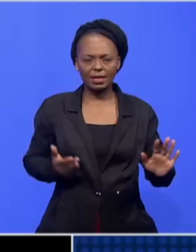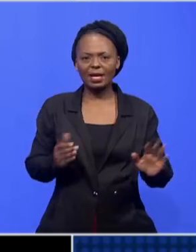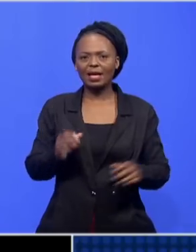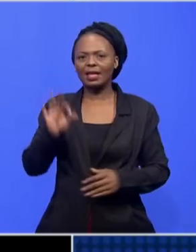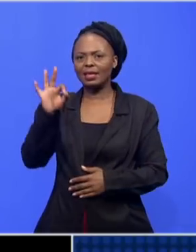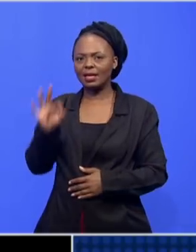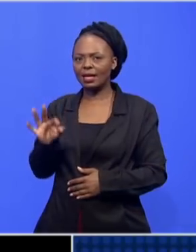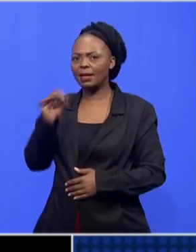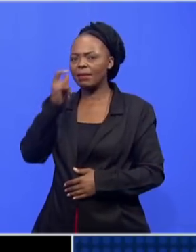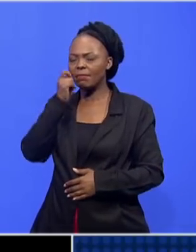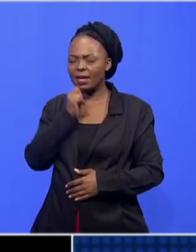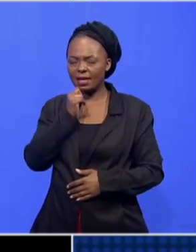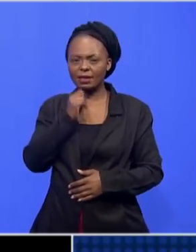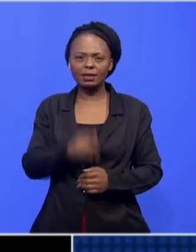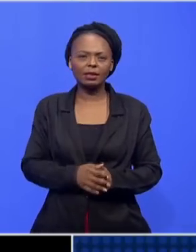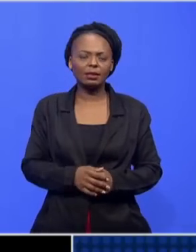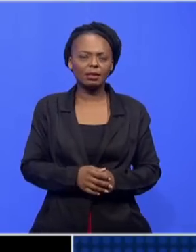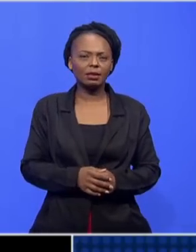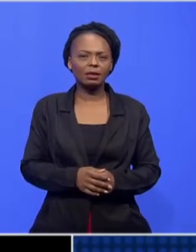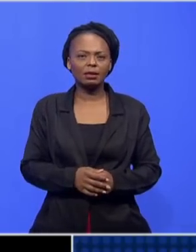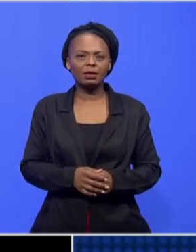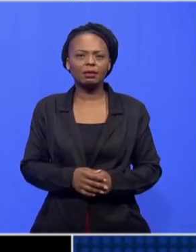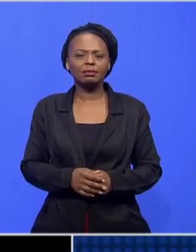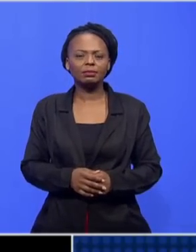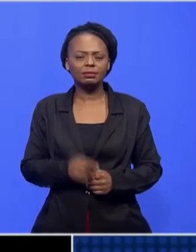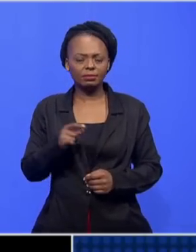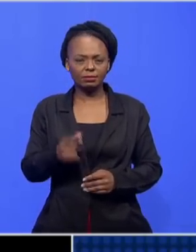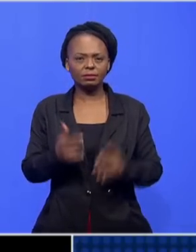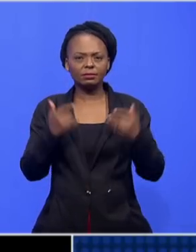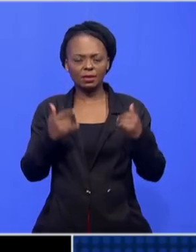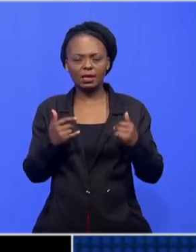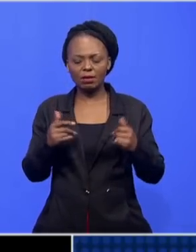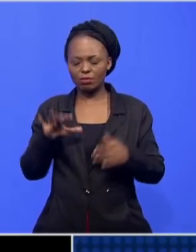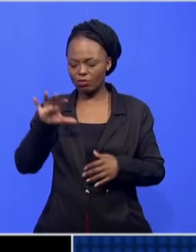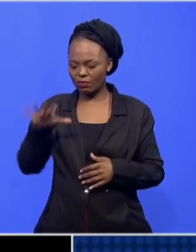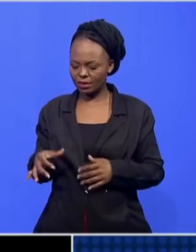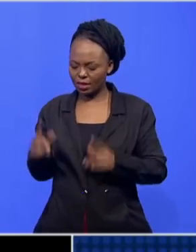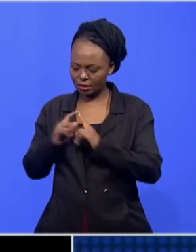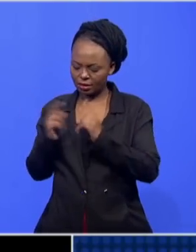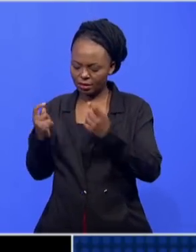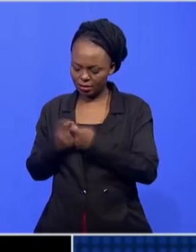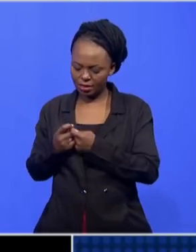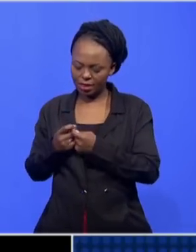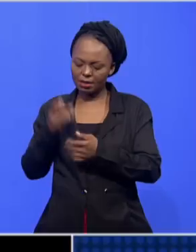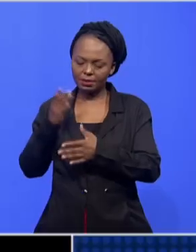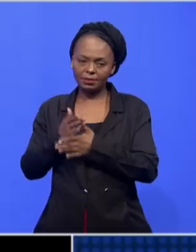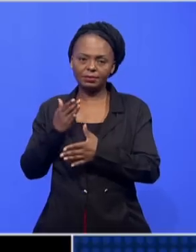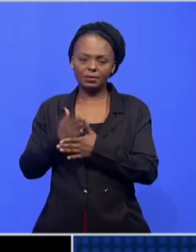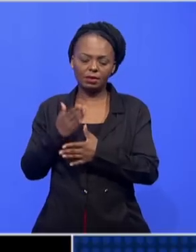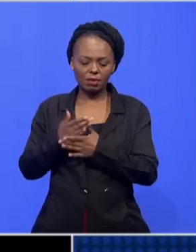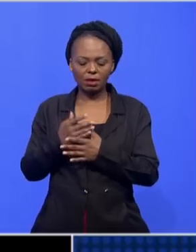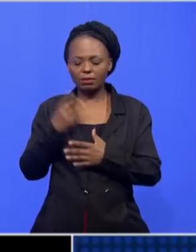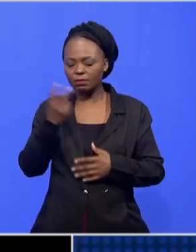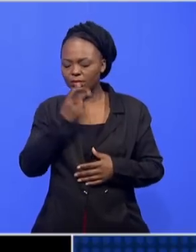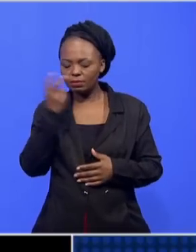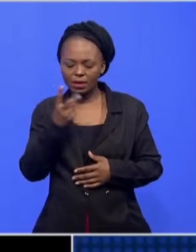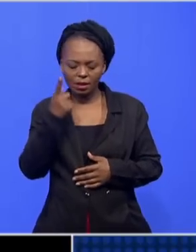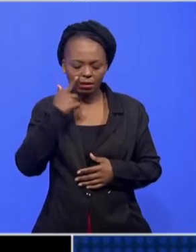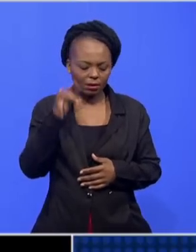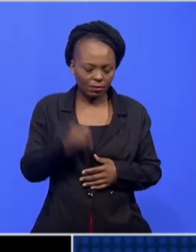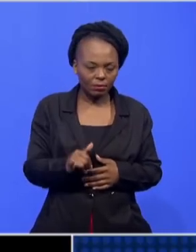males. Members of the provincial task team are currently on the scene and will be taking over the